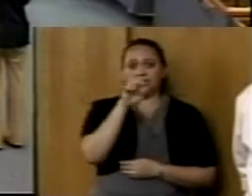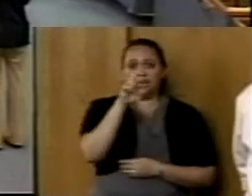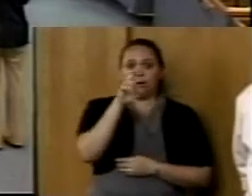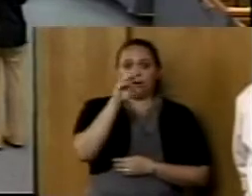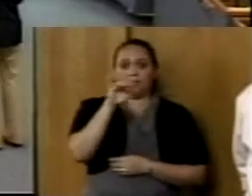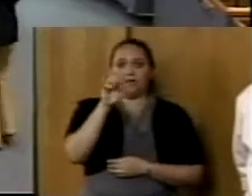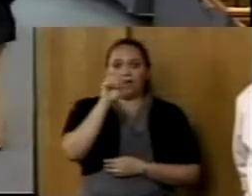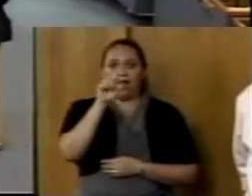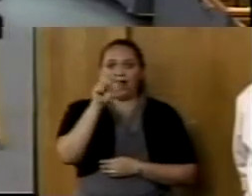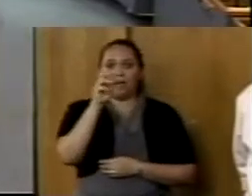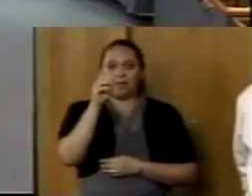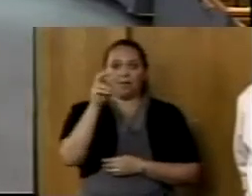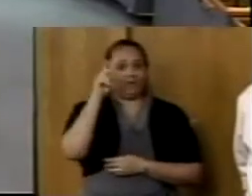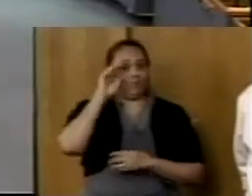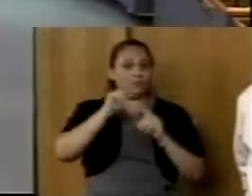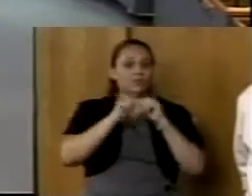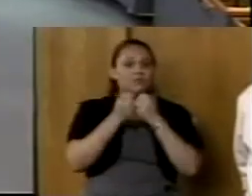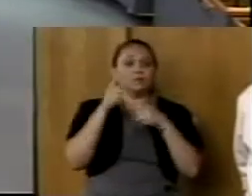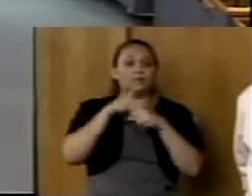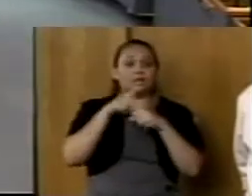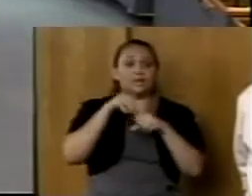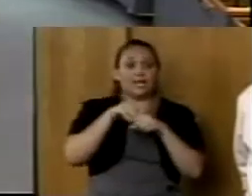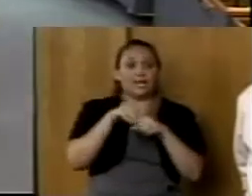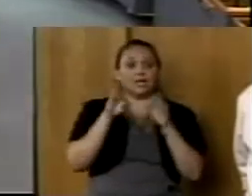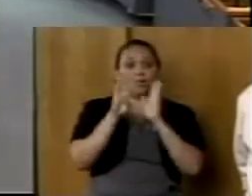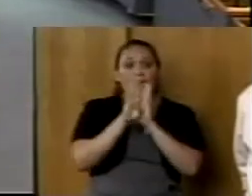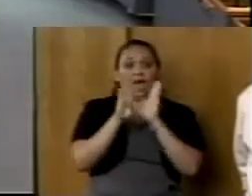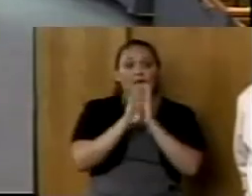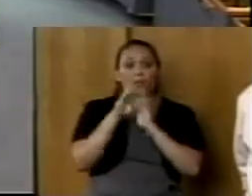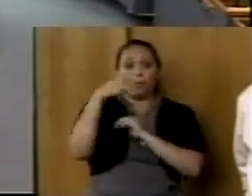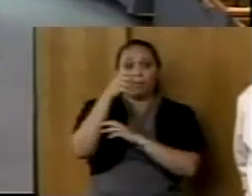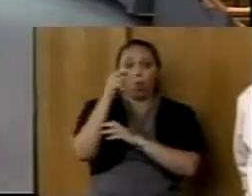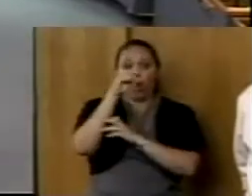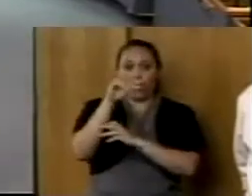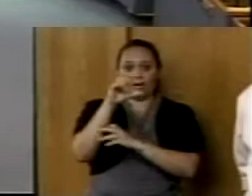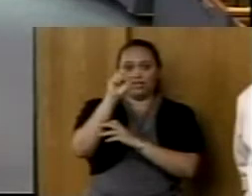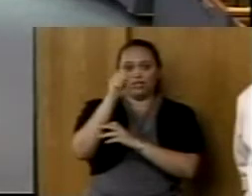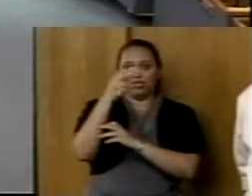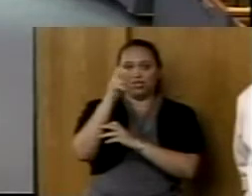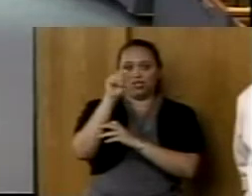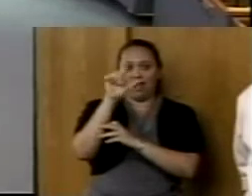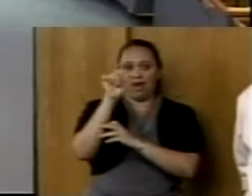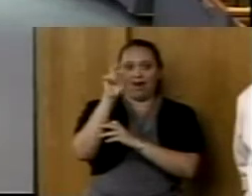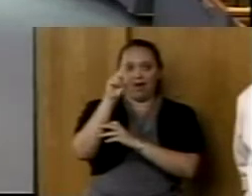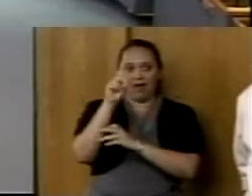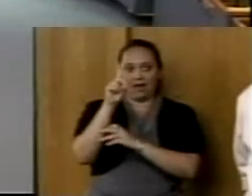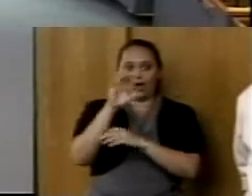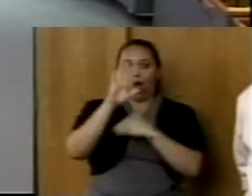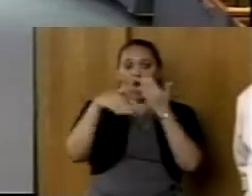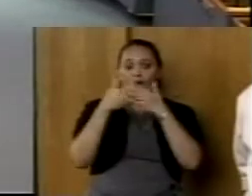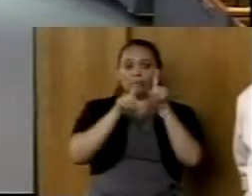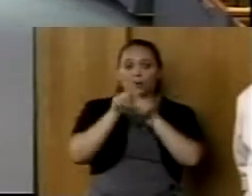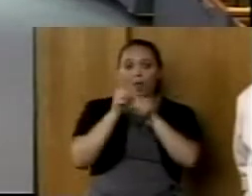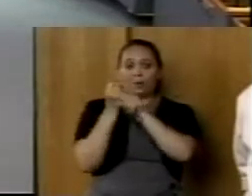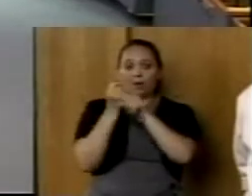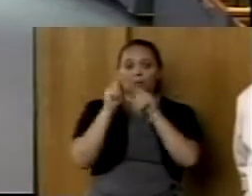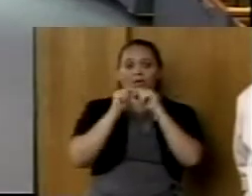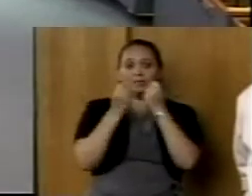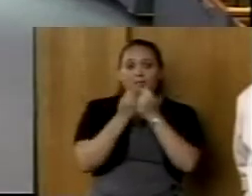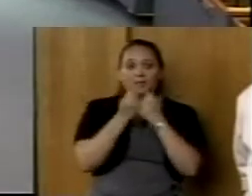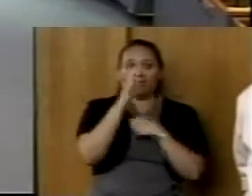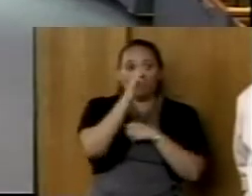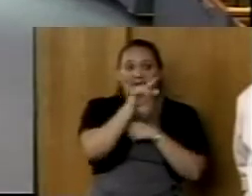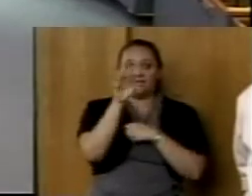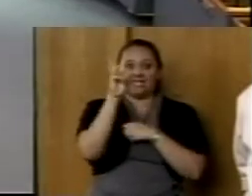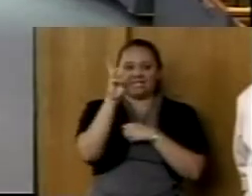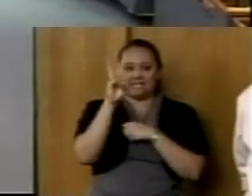for his team participation in the Brownsville Pony Shetland All-Star Baseball Team 5 and 6 division that captured